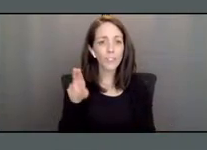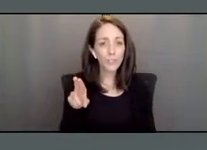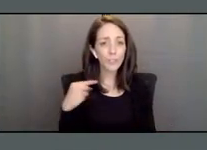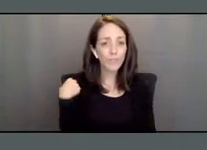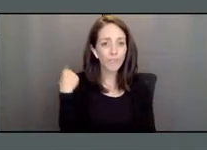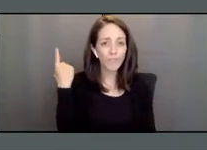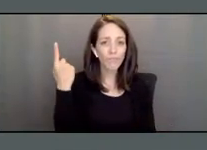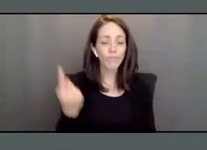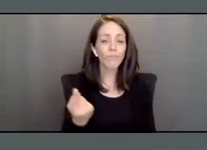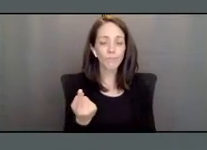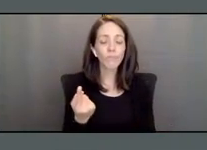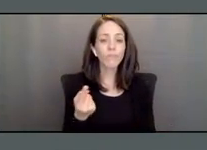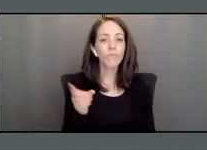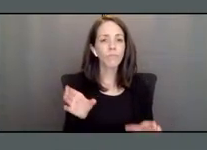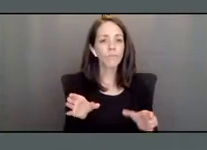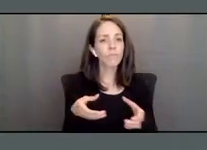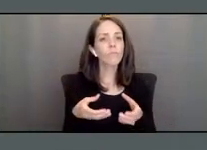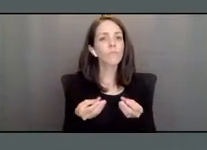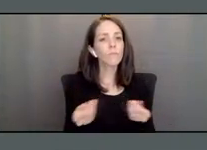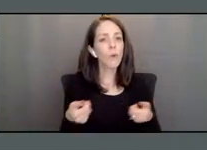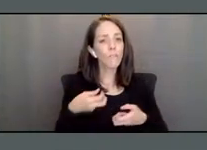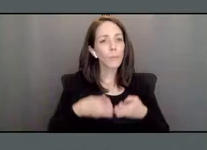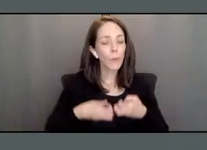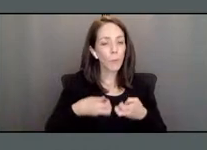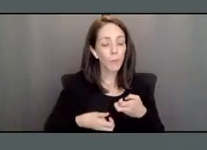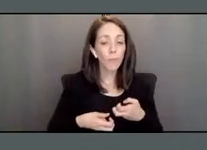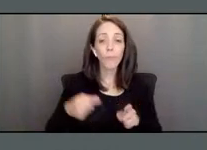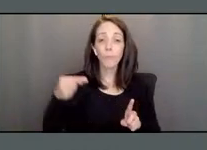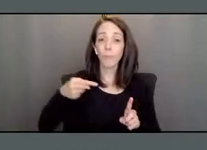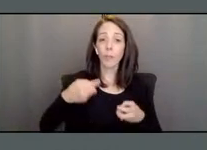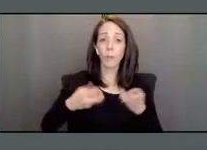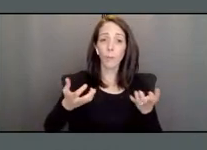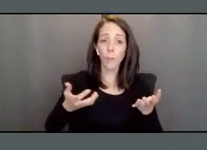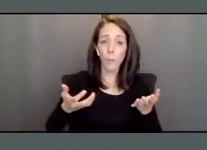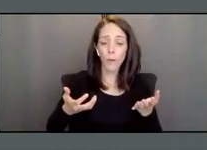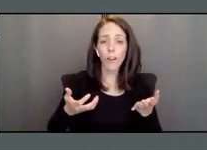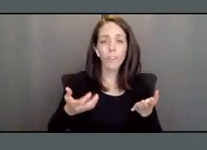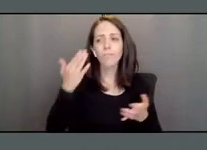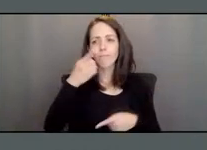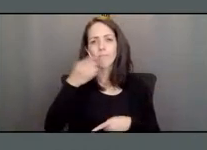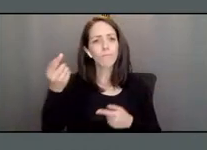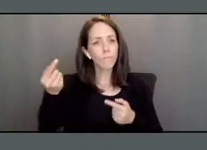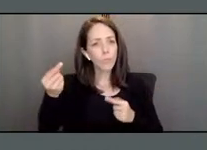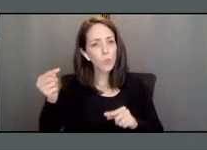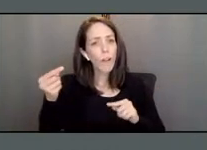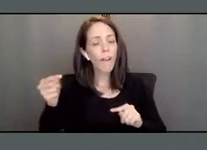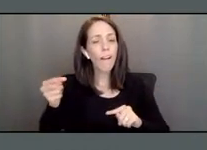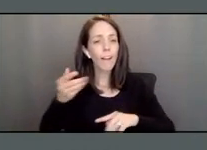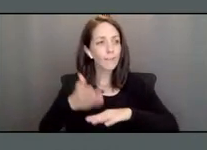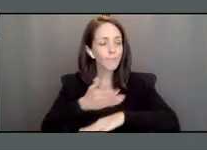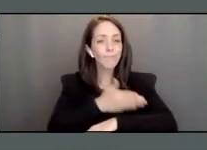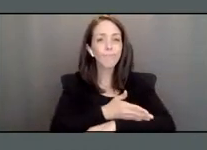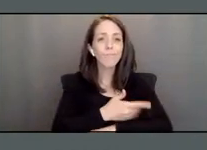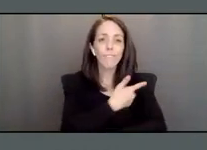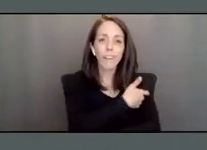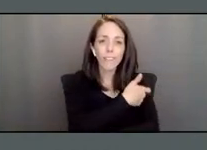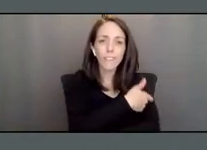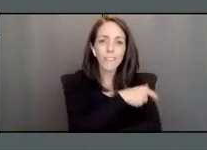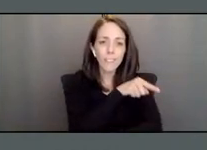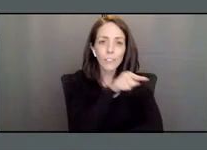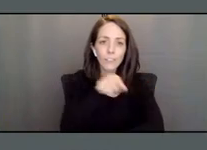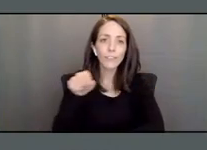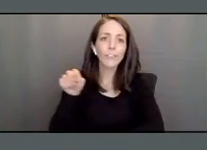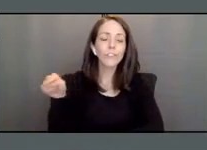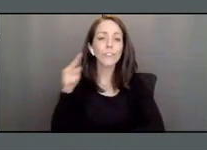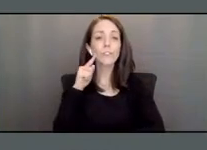solve a problem. And in this case, the problem was that despite the amazing efforts being put forth at the mass vaccination sites at the Oregon Convention